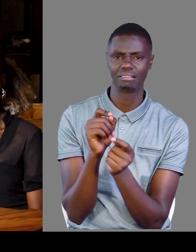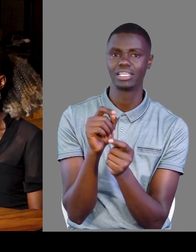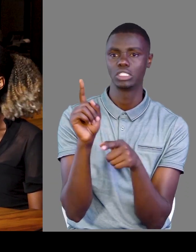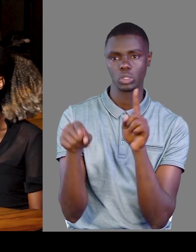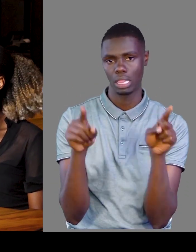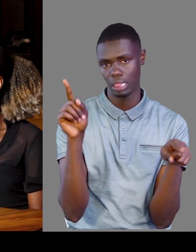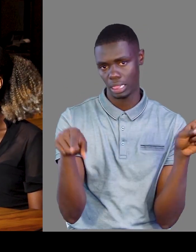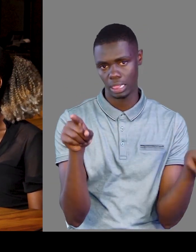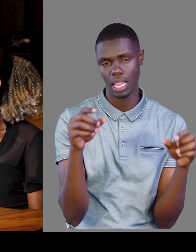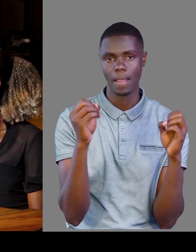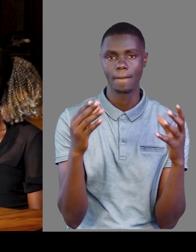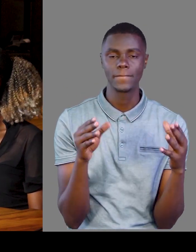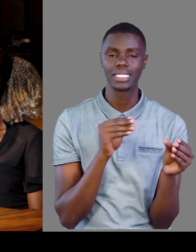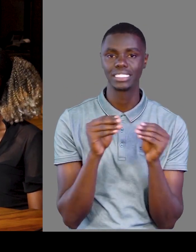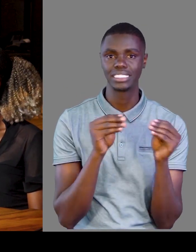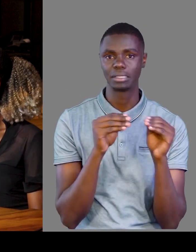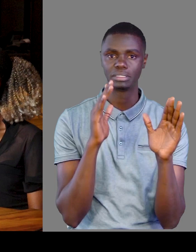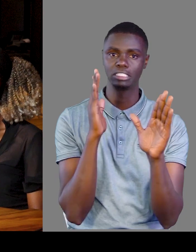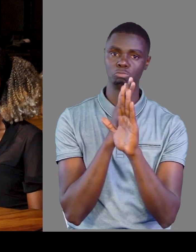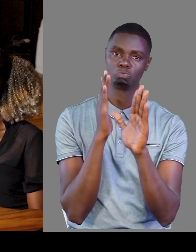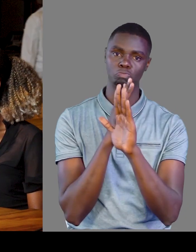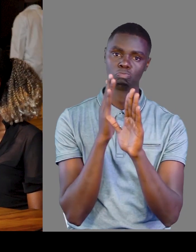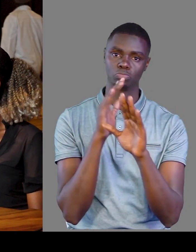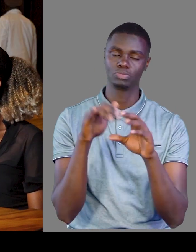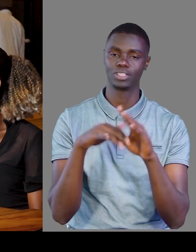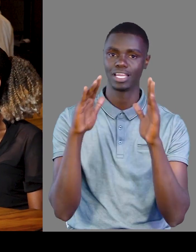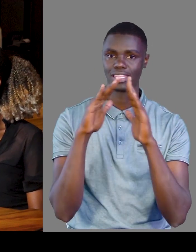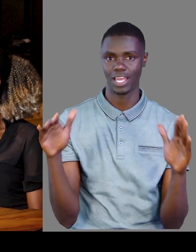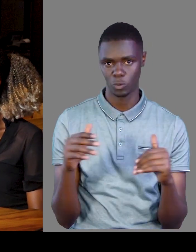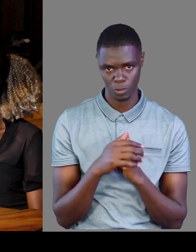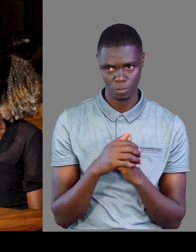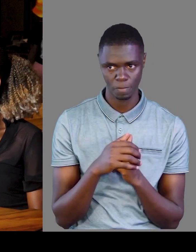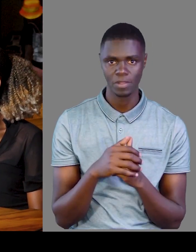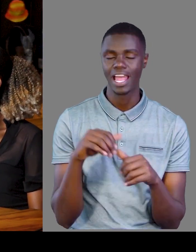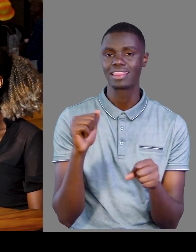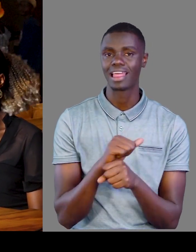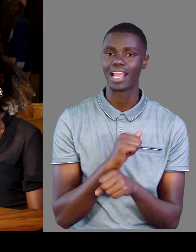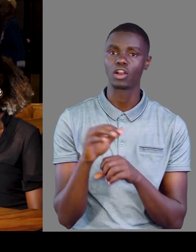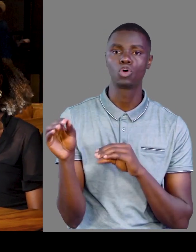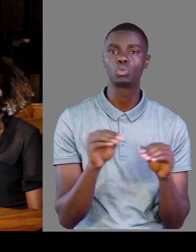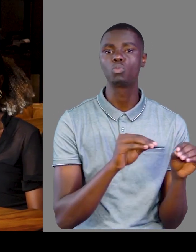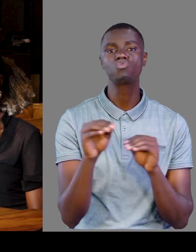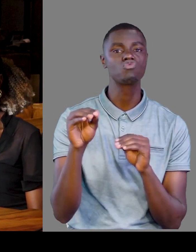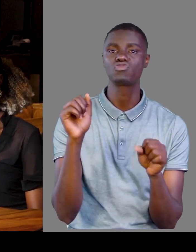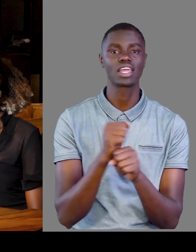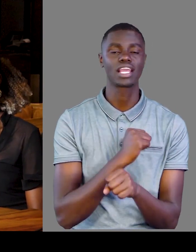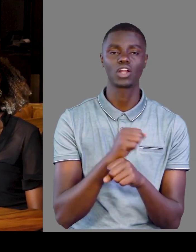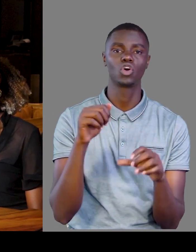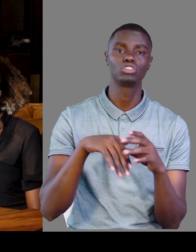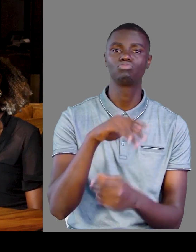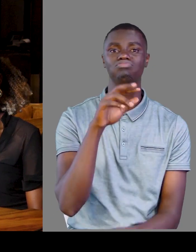data, because most of disability is hiding in the house. True. They can't move around, they can't go